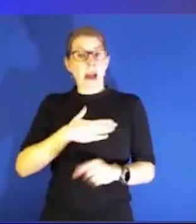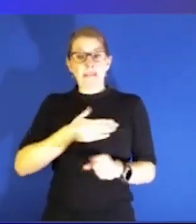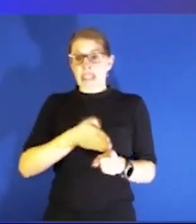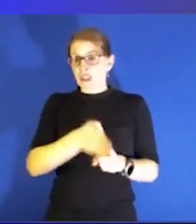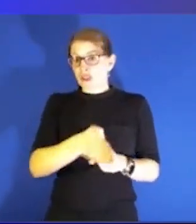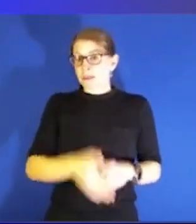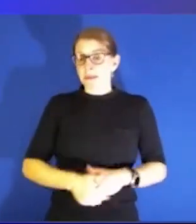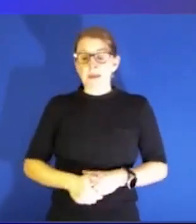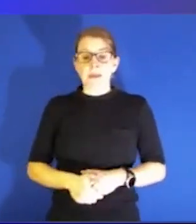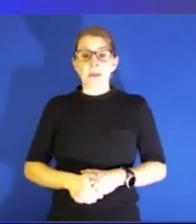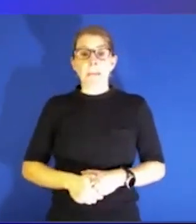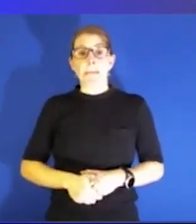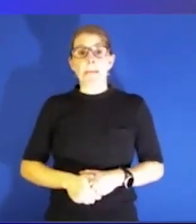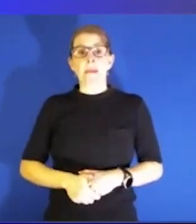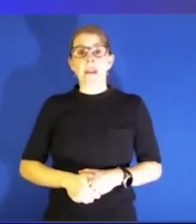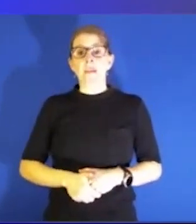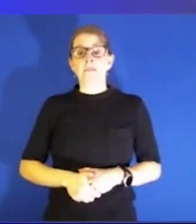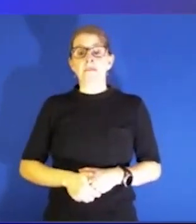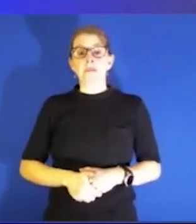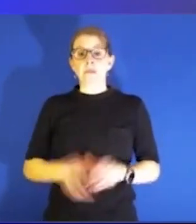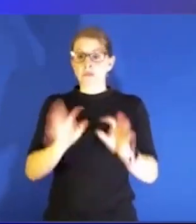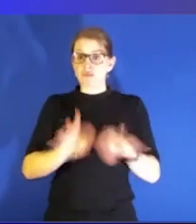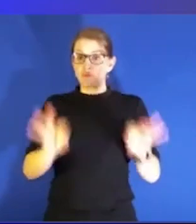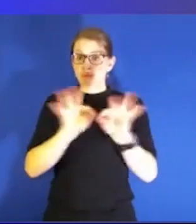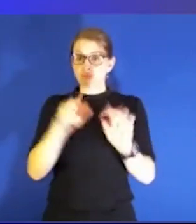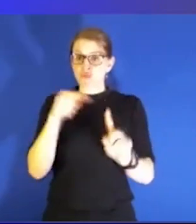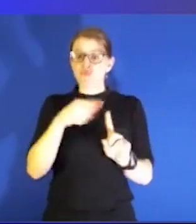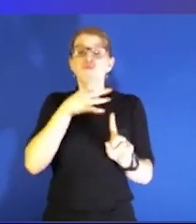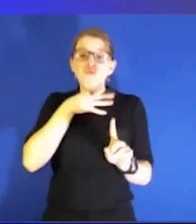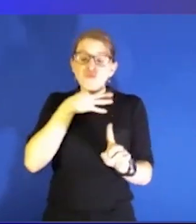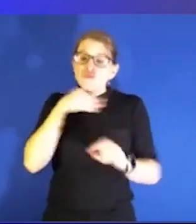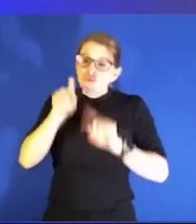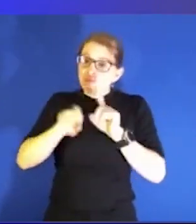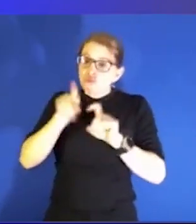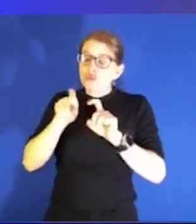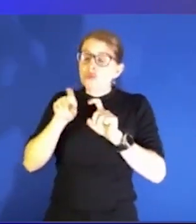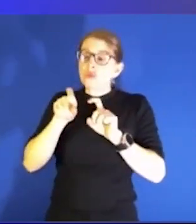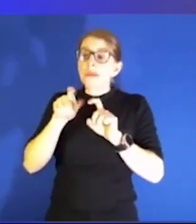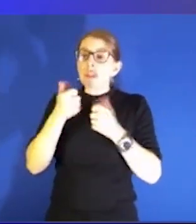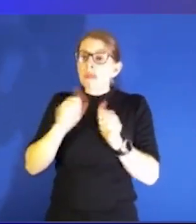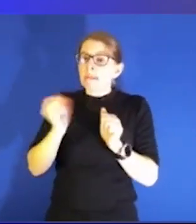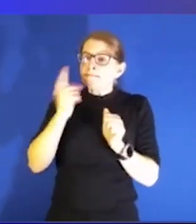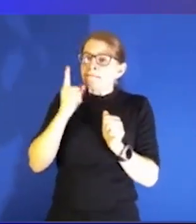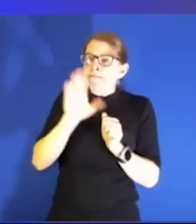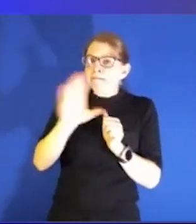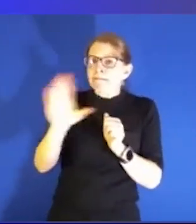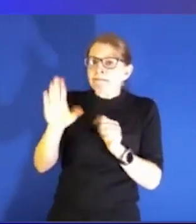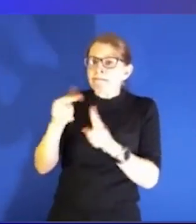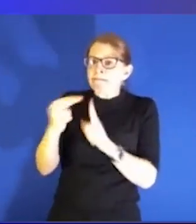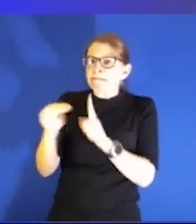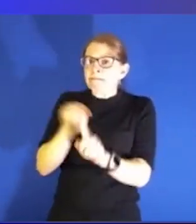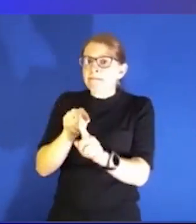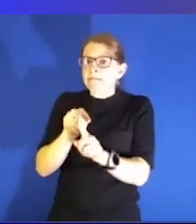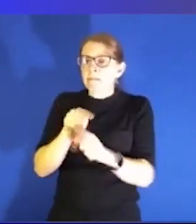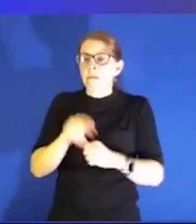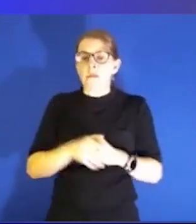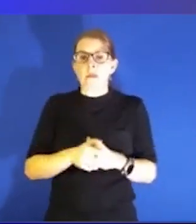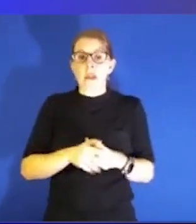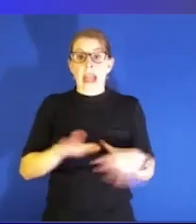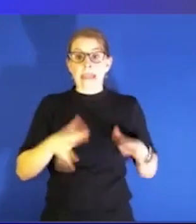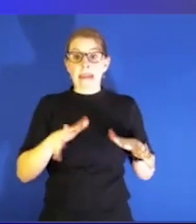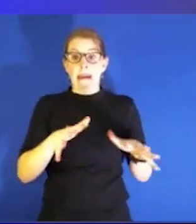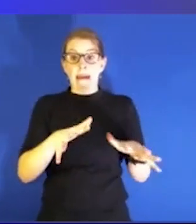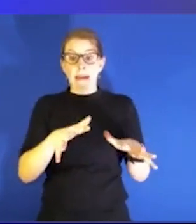think the thing is to stay curious, to ask questions, to strive to understand the other's point of view. And the antidote for anxiety, sometimes anxiety